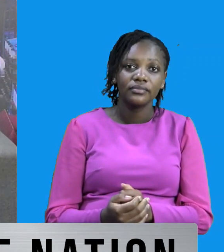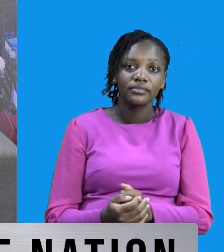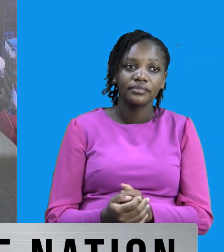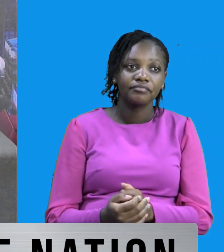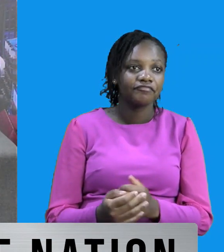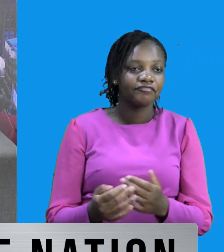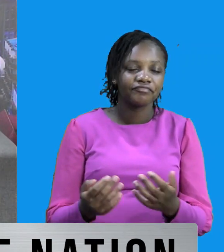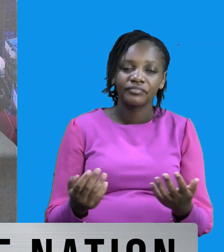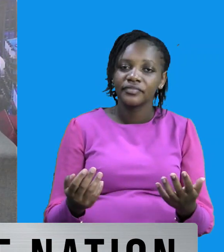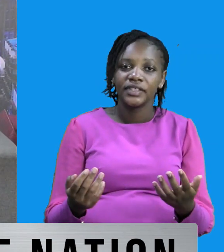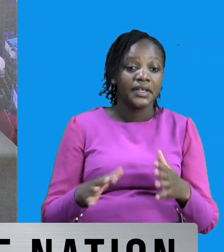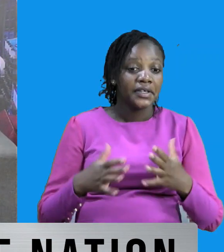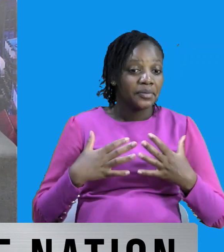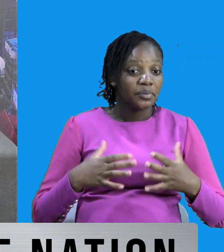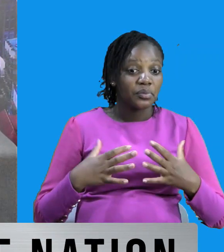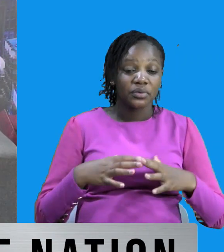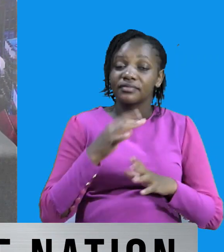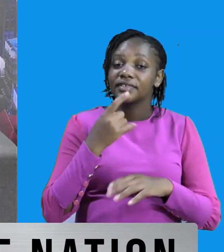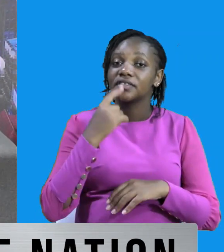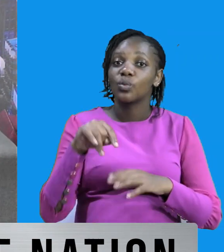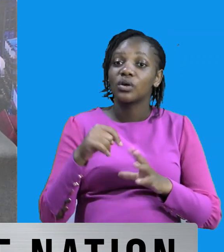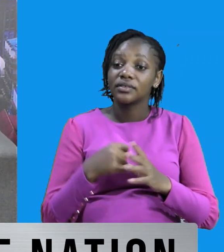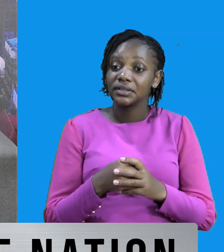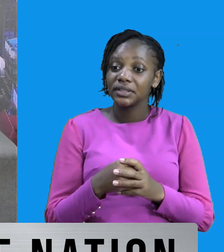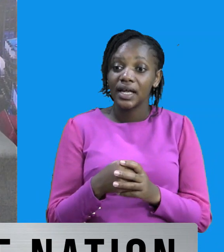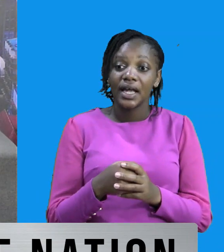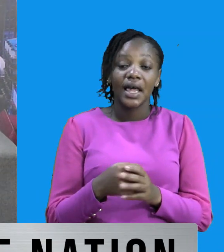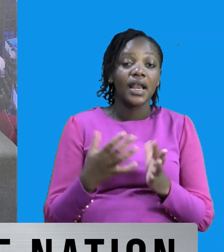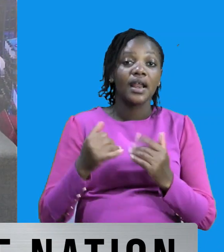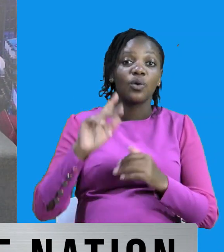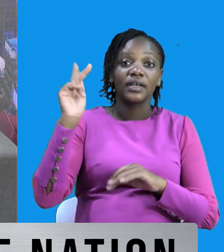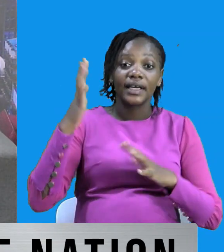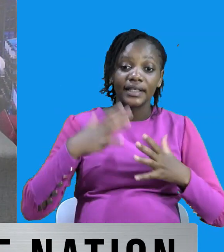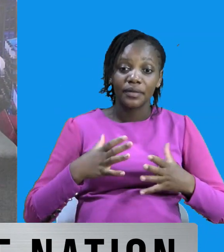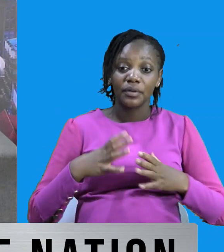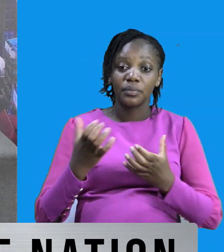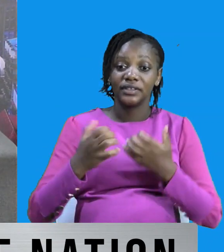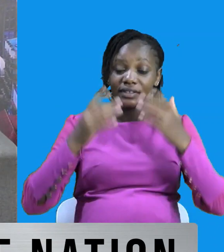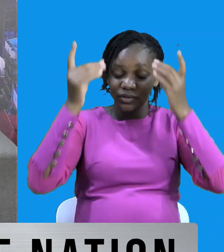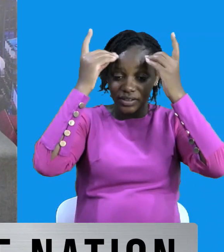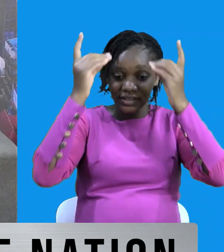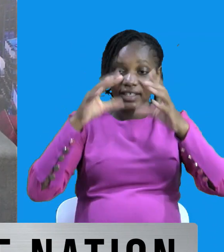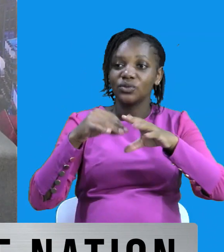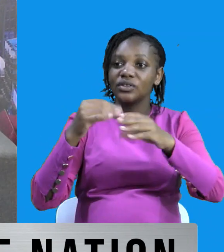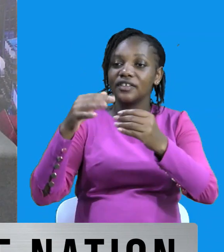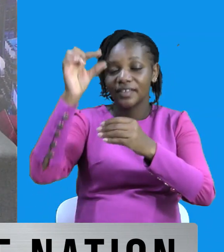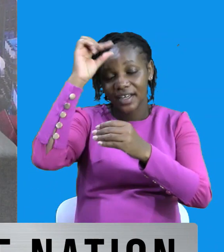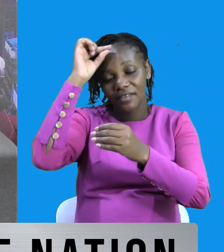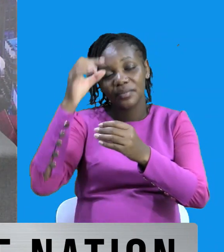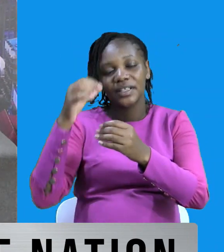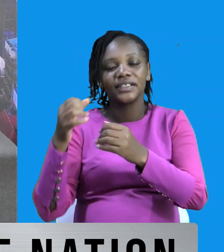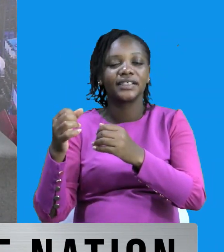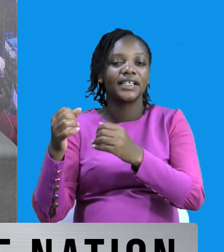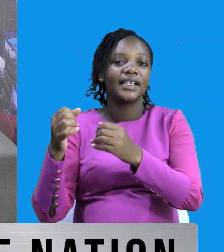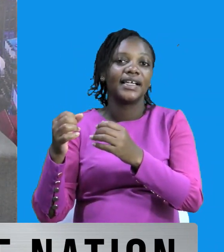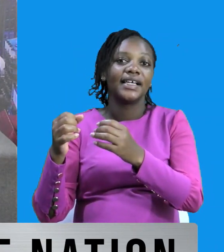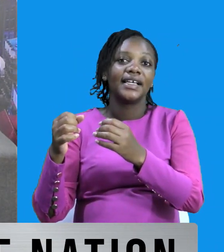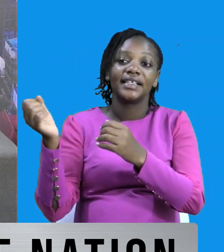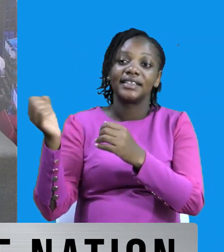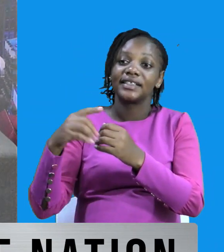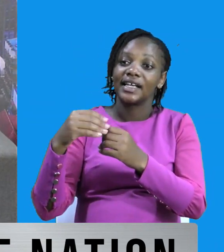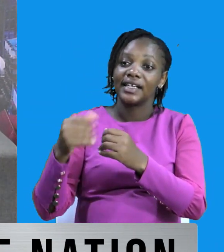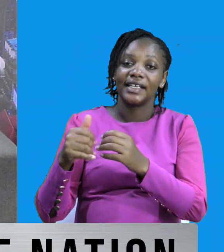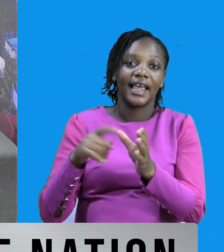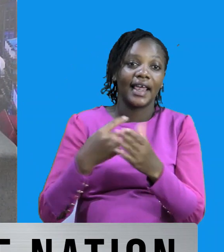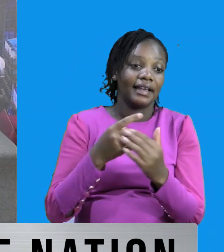money. People have even said that it has reached a point that Kenyans should decide to give the government their salary and keep the taxes now. We